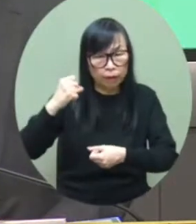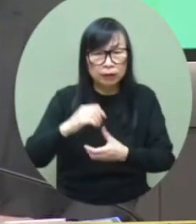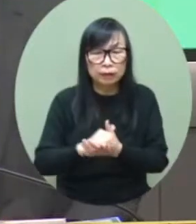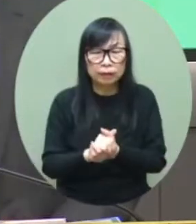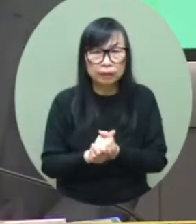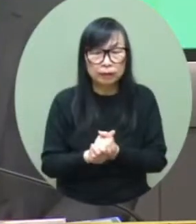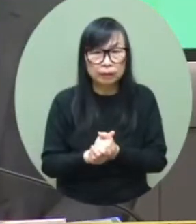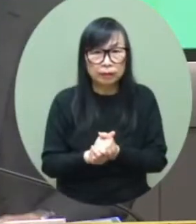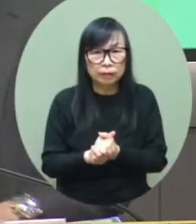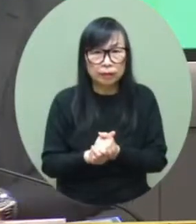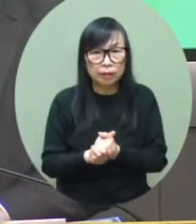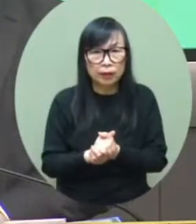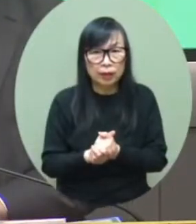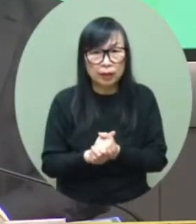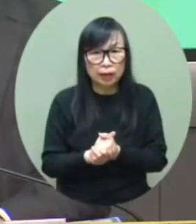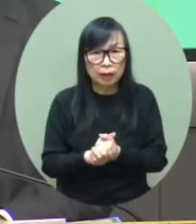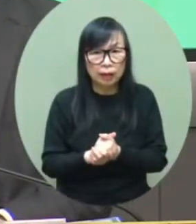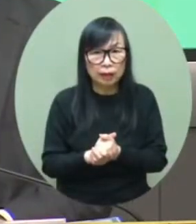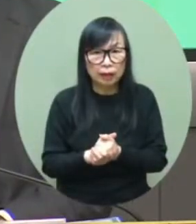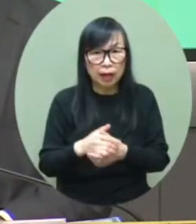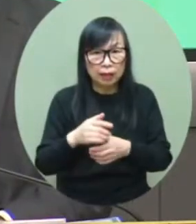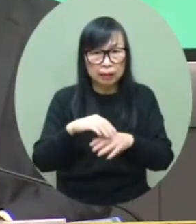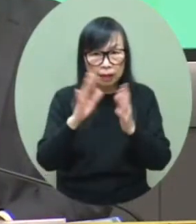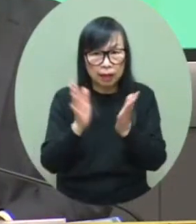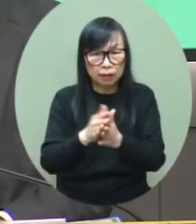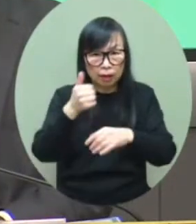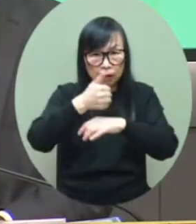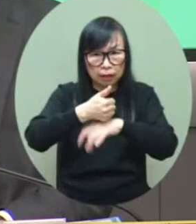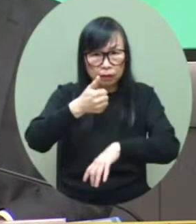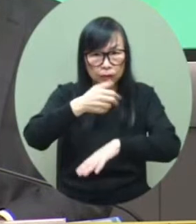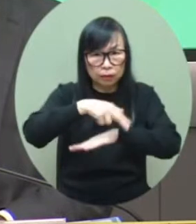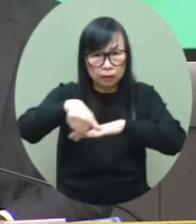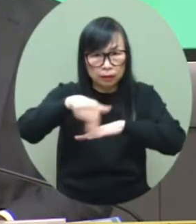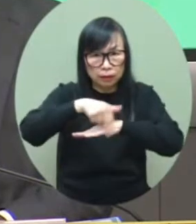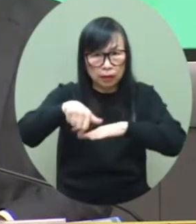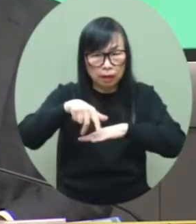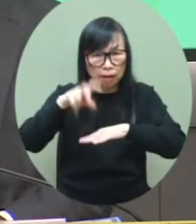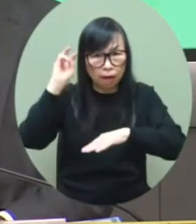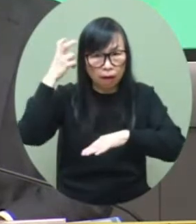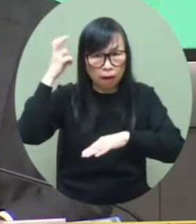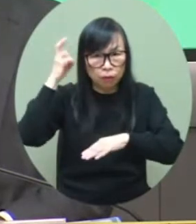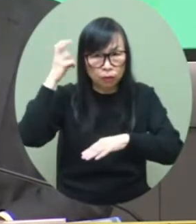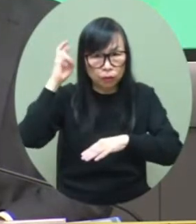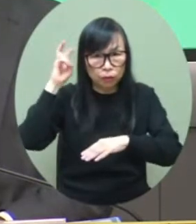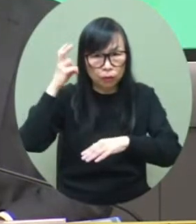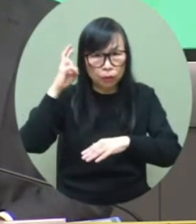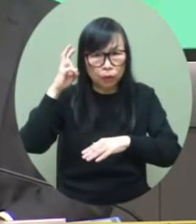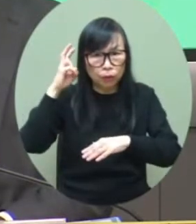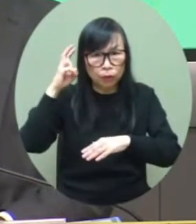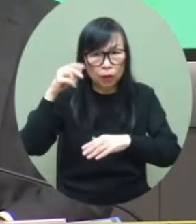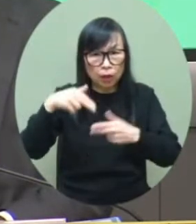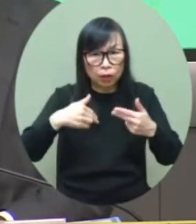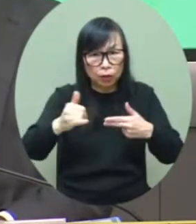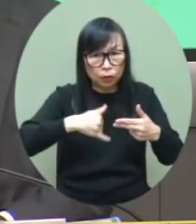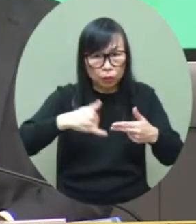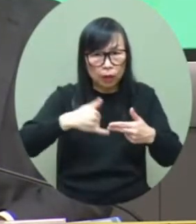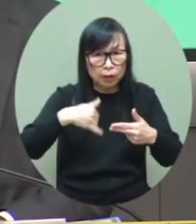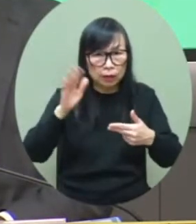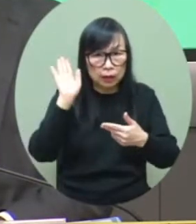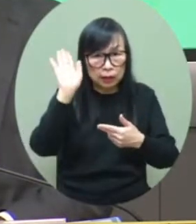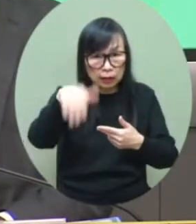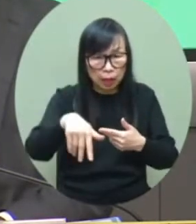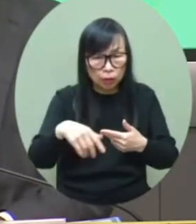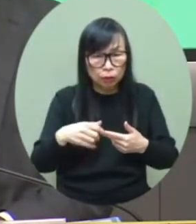dissemination. In fact, we keep improving this aspect of work too. And then in the design of the whole system, we were able